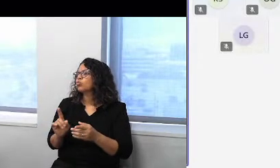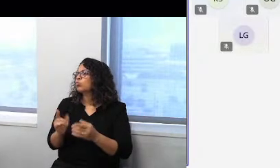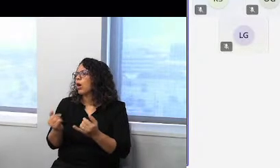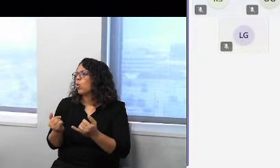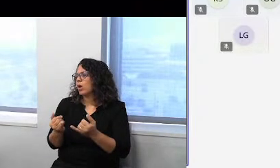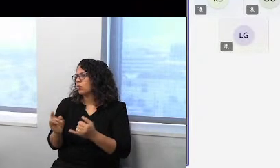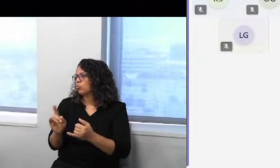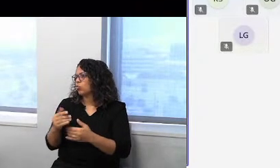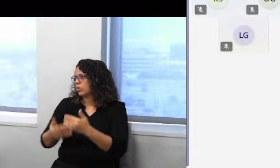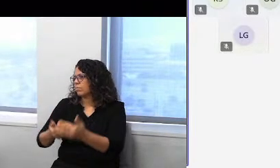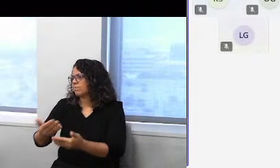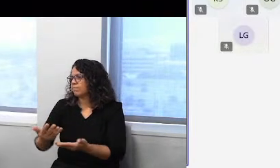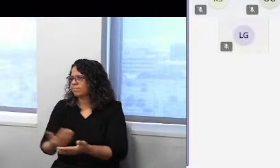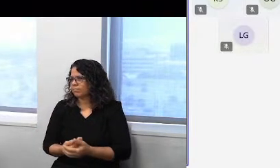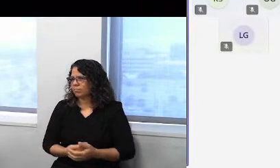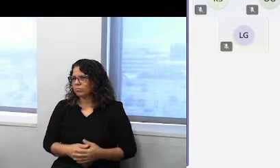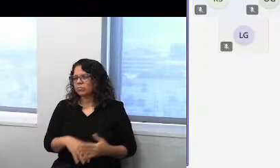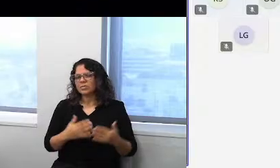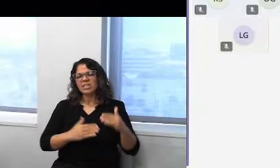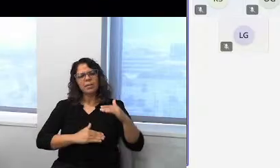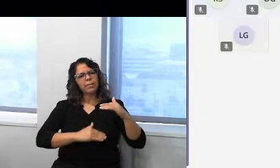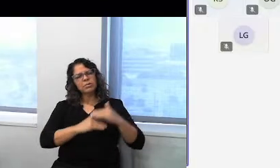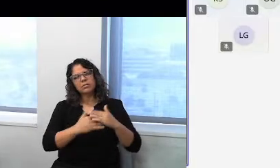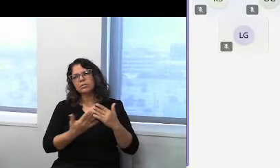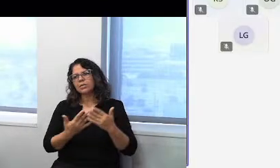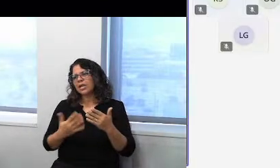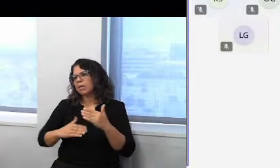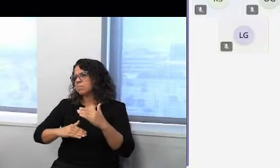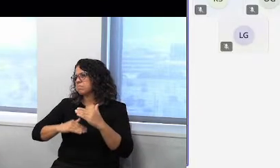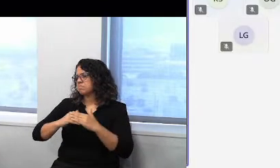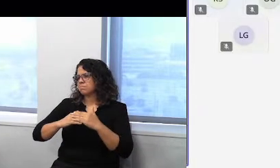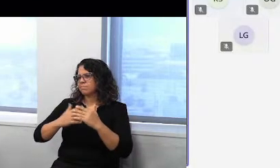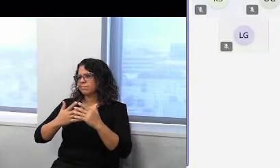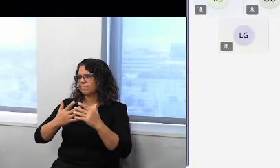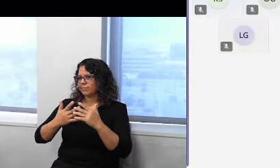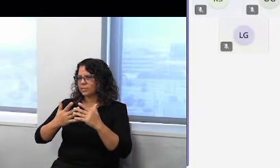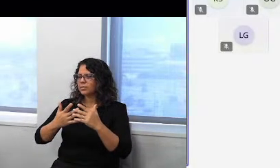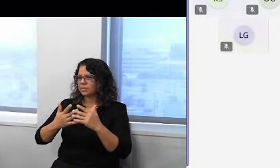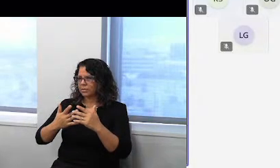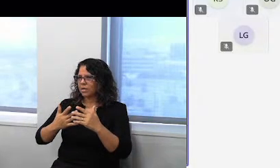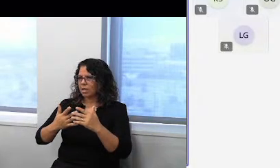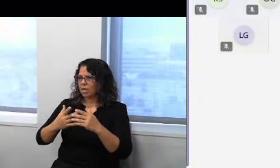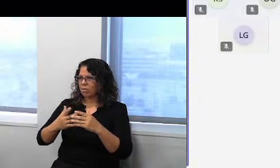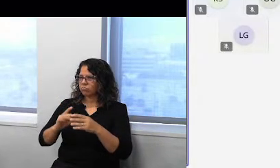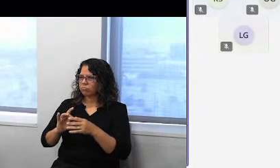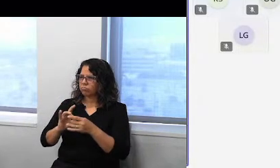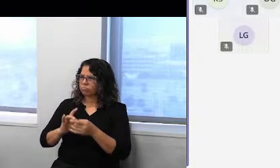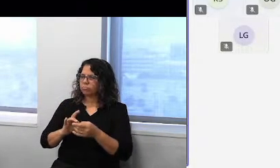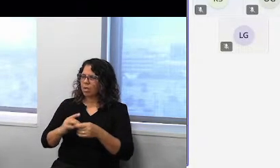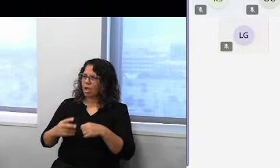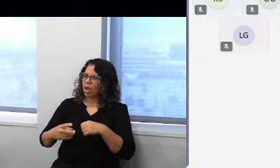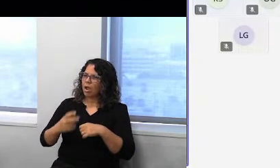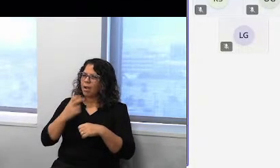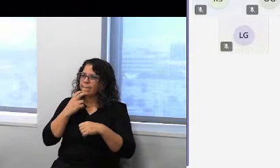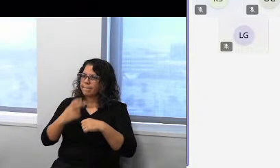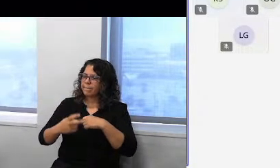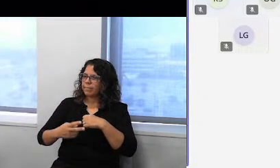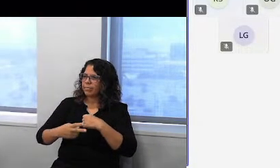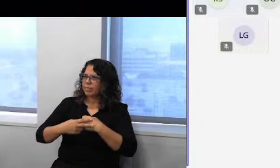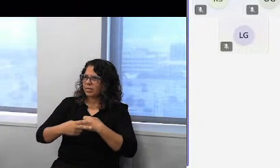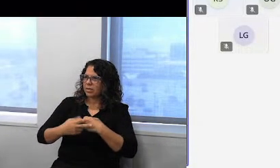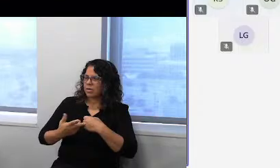What capacities are coming online in terms of battery storage? Oh, okay. Okay. So you may have seen that on some of